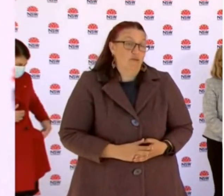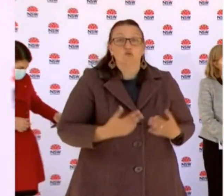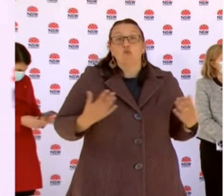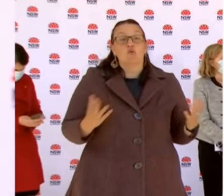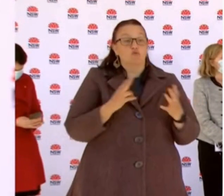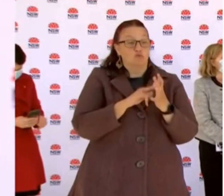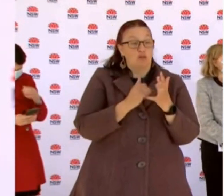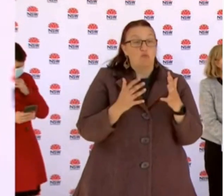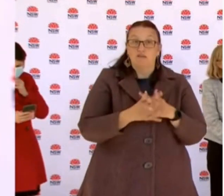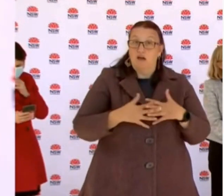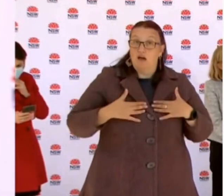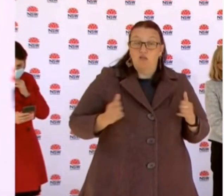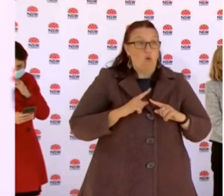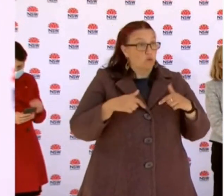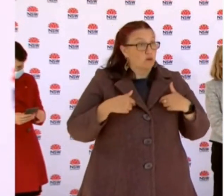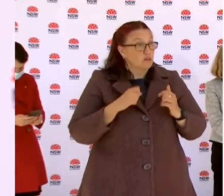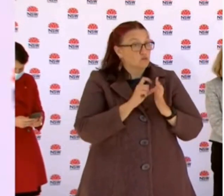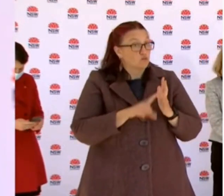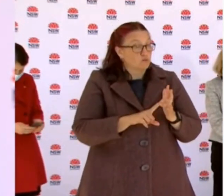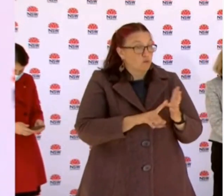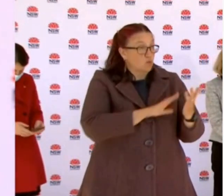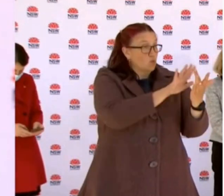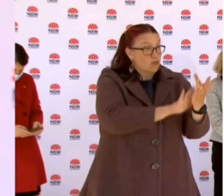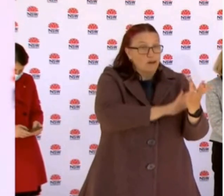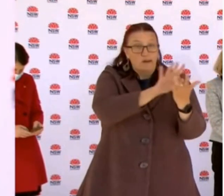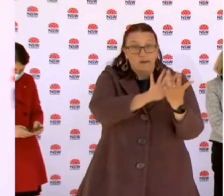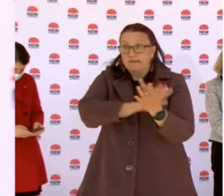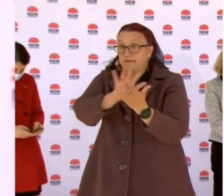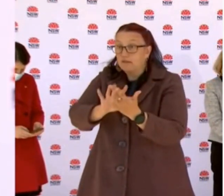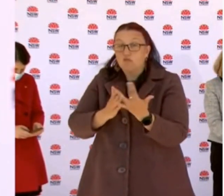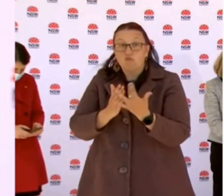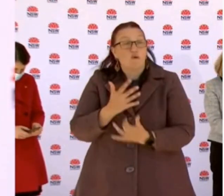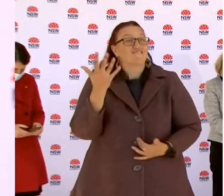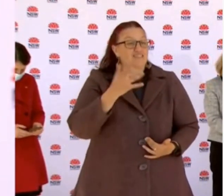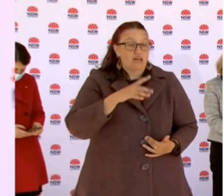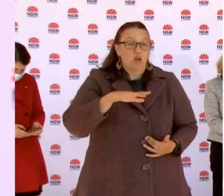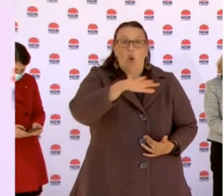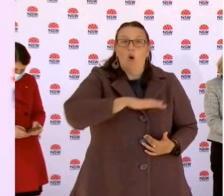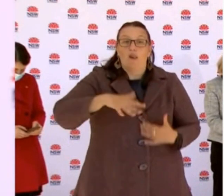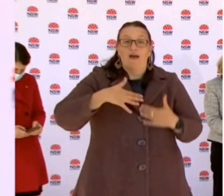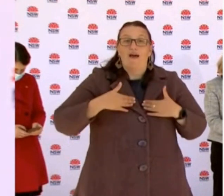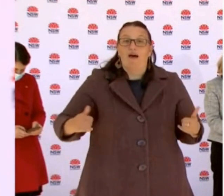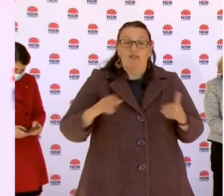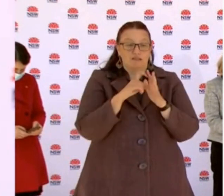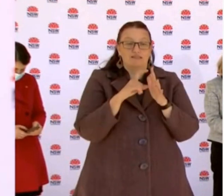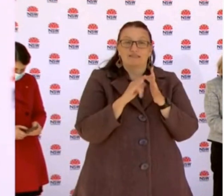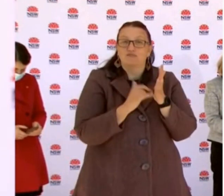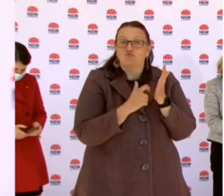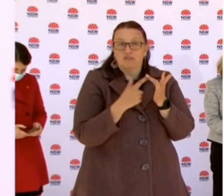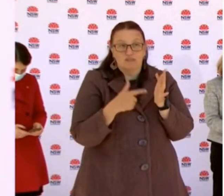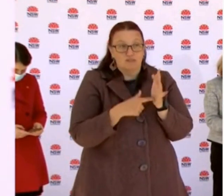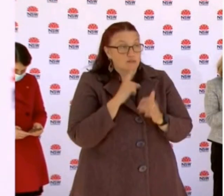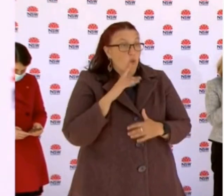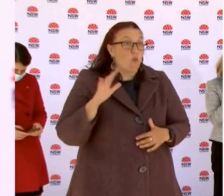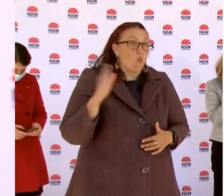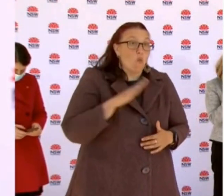New South Wales Health did was to reach out through our 15 local health districts to each of the aged care